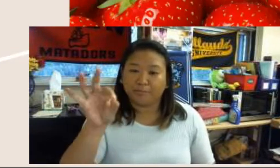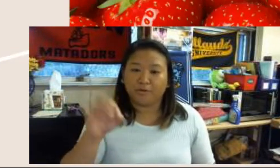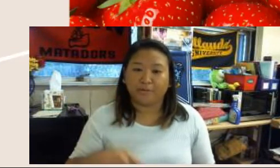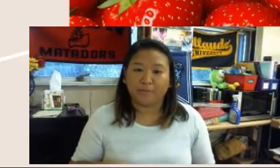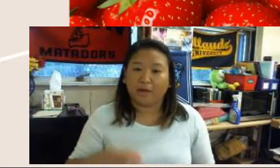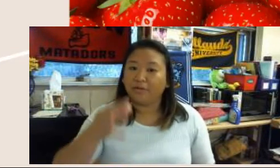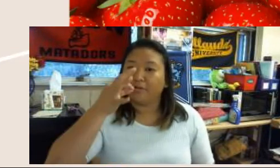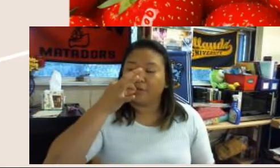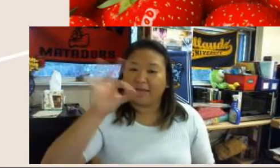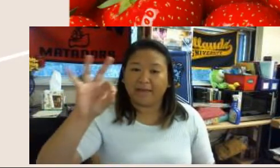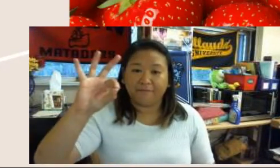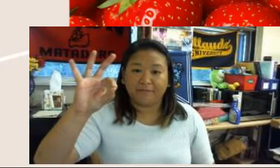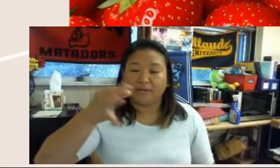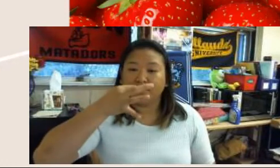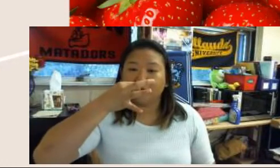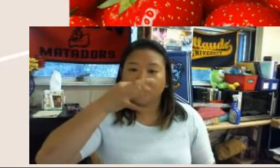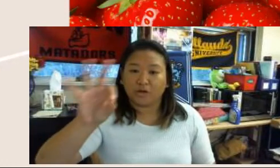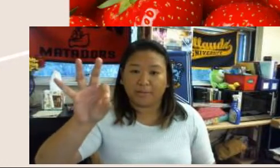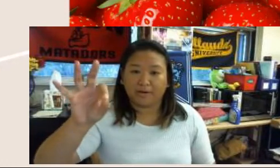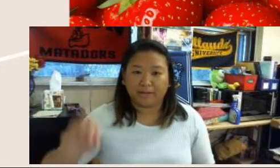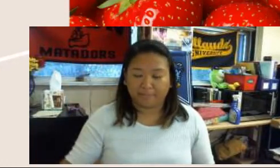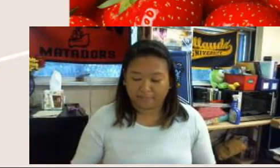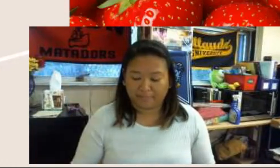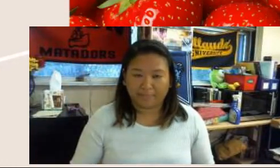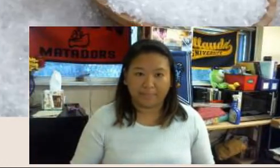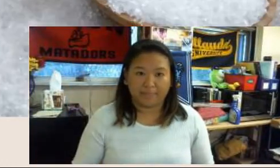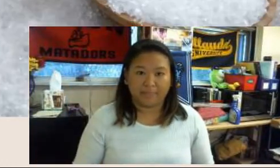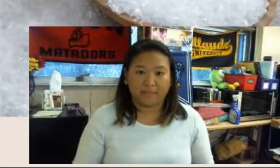Strawberry, pull from your mouth with an F. Strawberry.